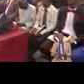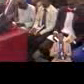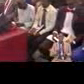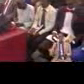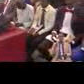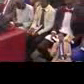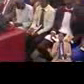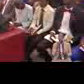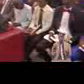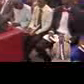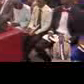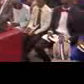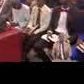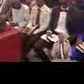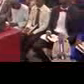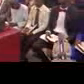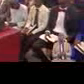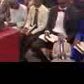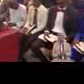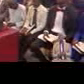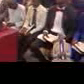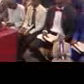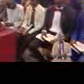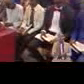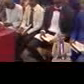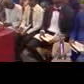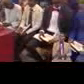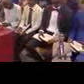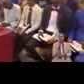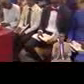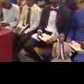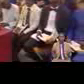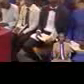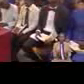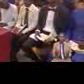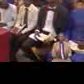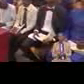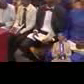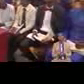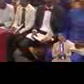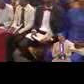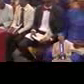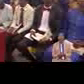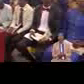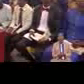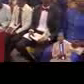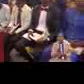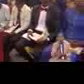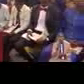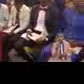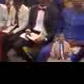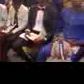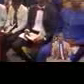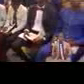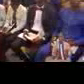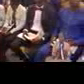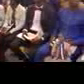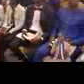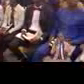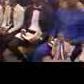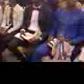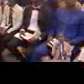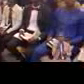I will not sin. I must not sin. He cannot sin because